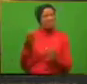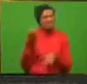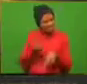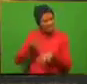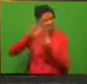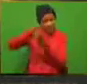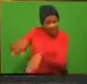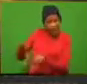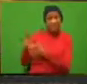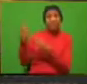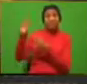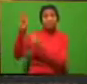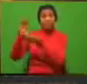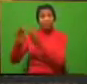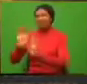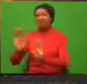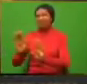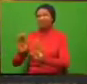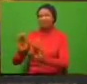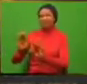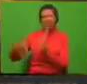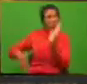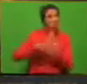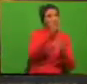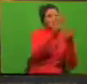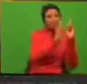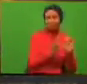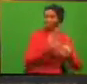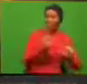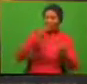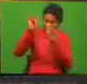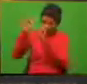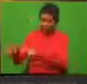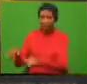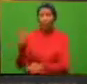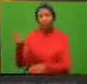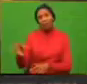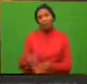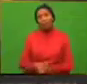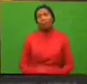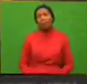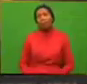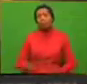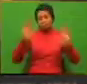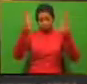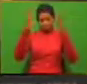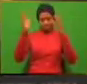to leave those areas and go to urban areas.